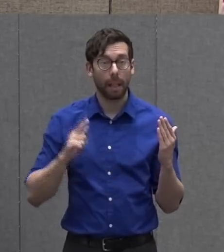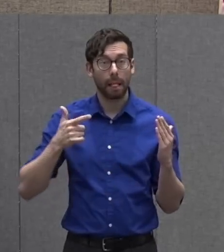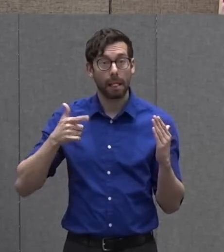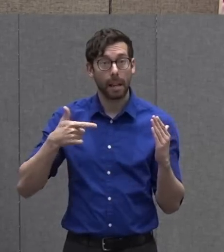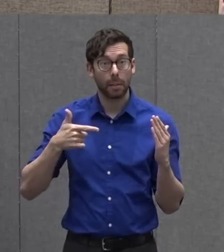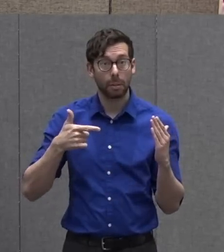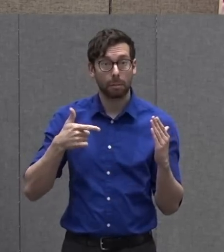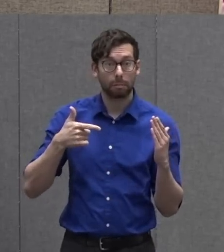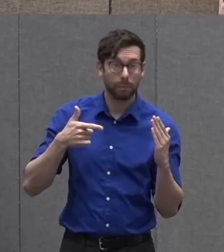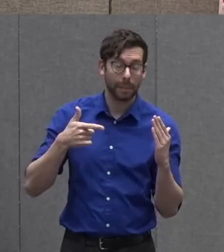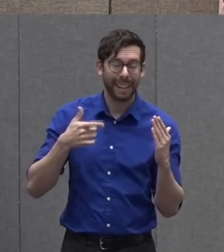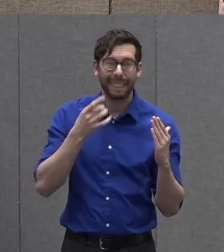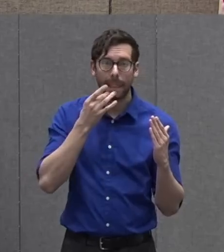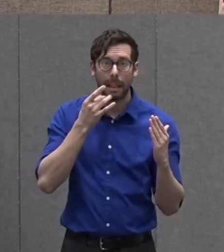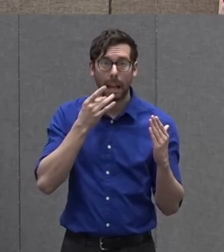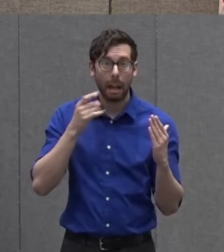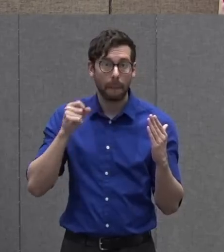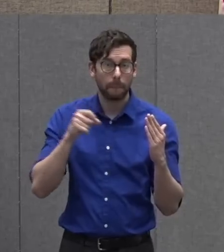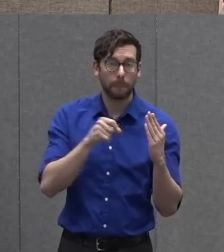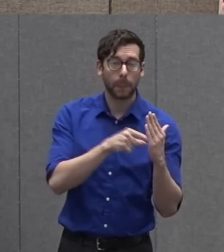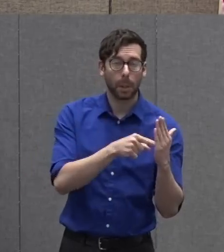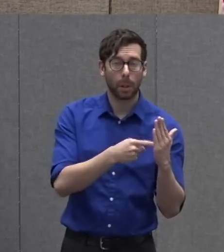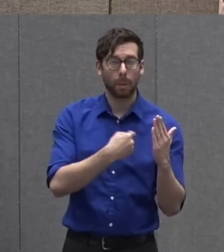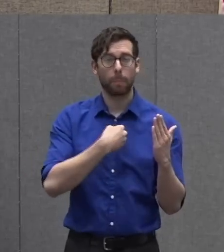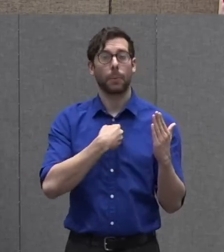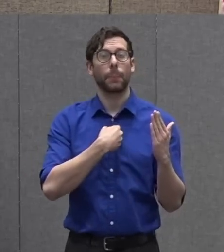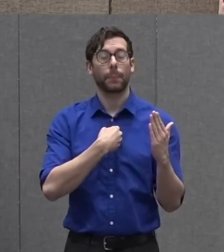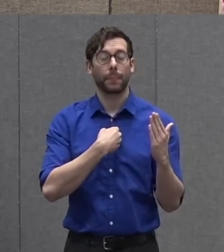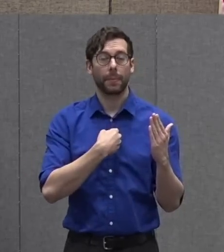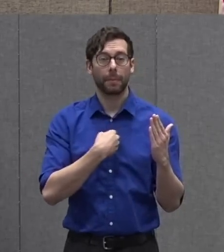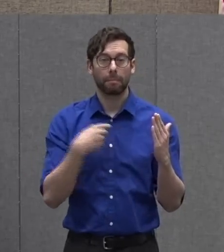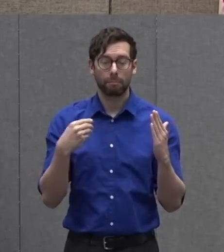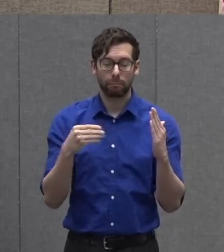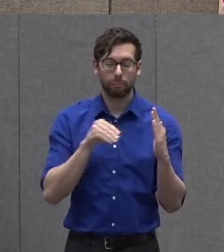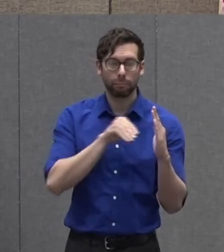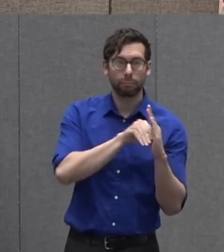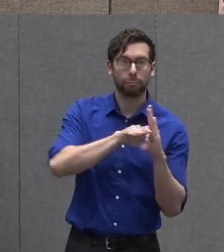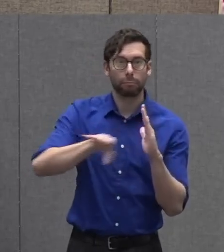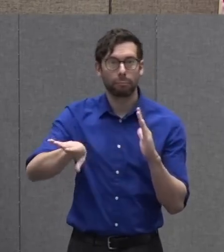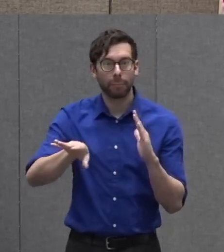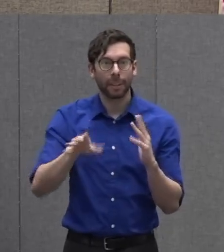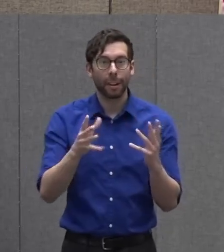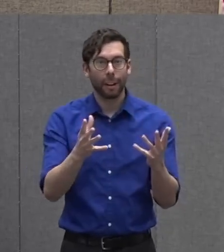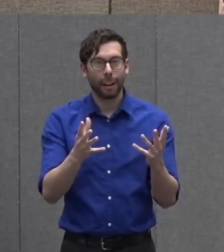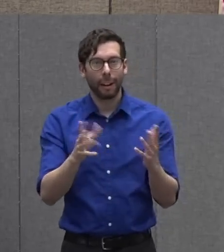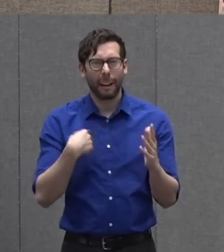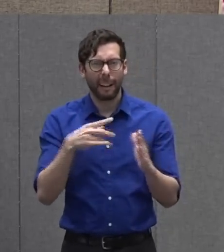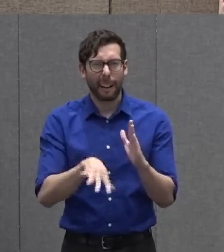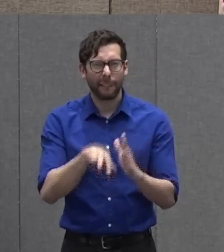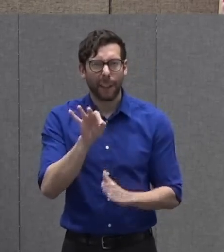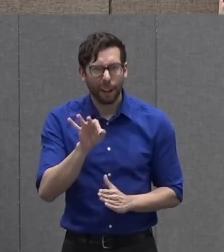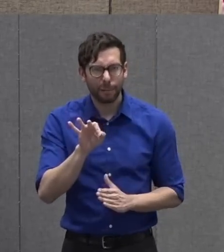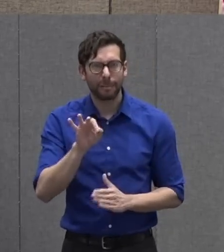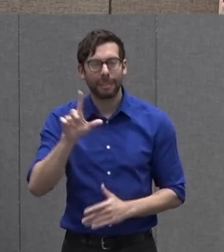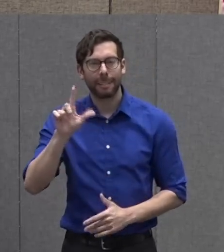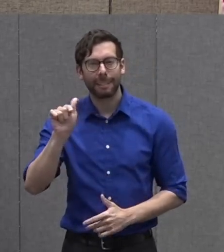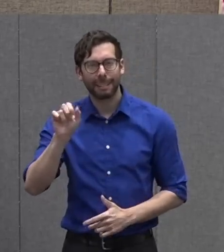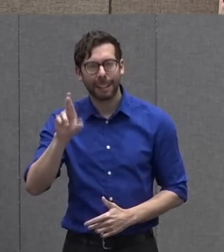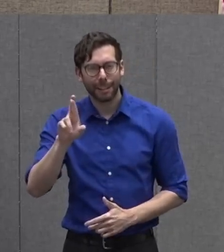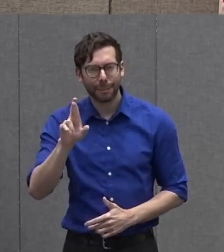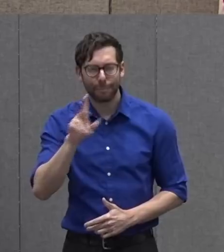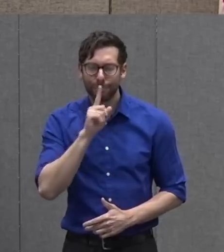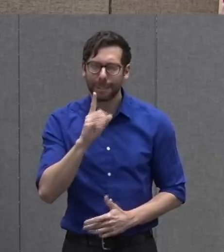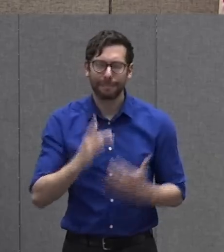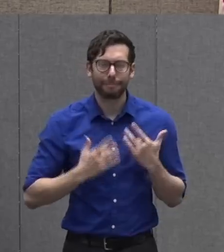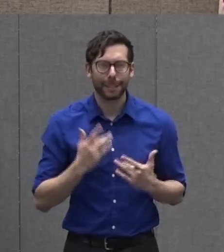light is bouncing back onto me. So I just wanted to show you, since I found a laser and I was really excited, and I wanted to make sure